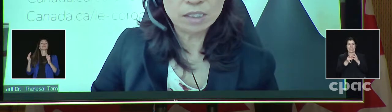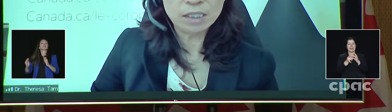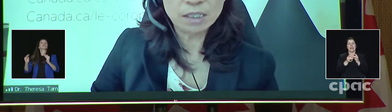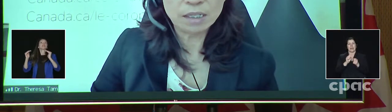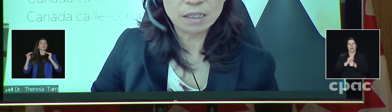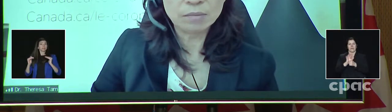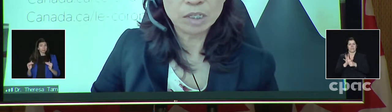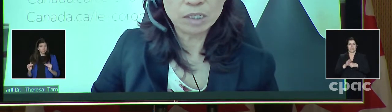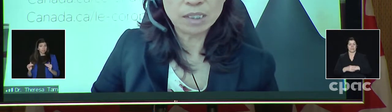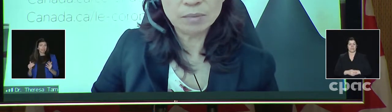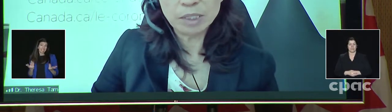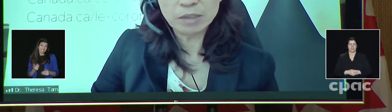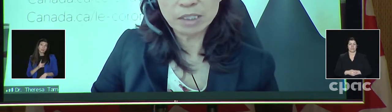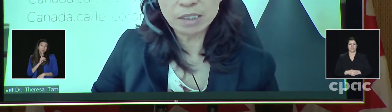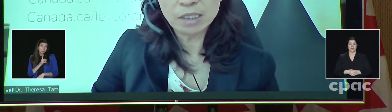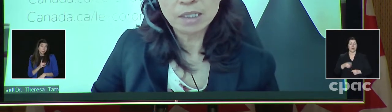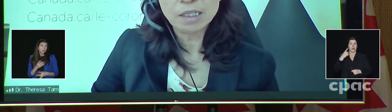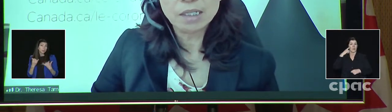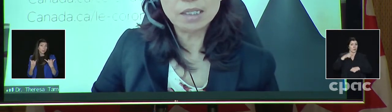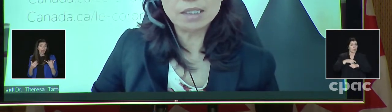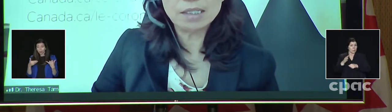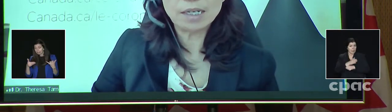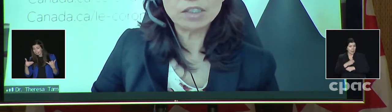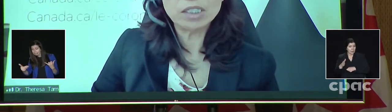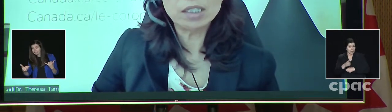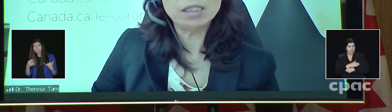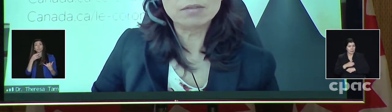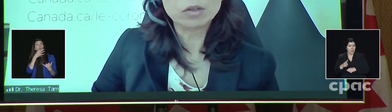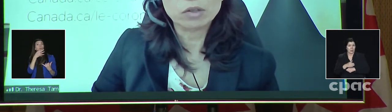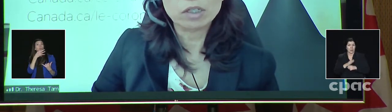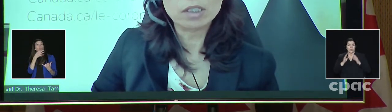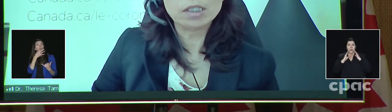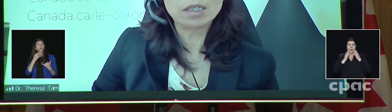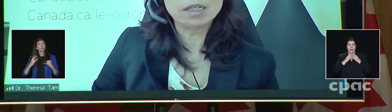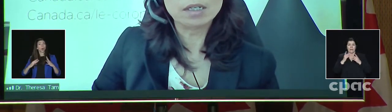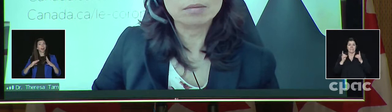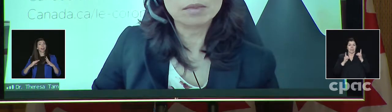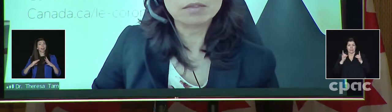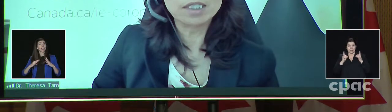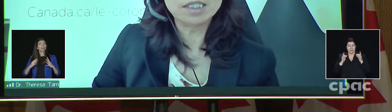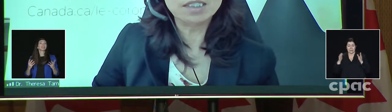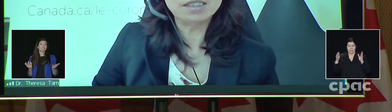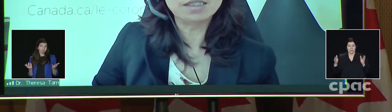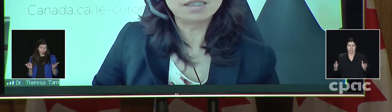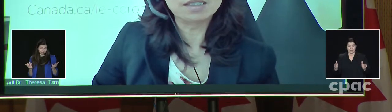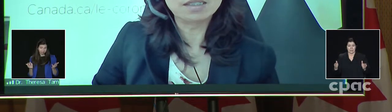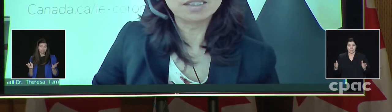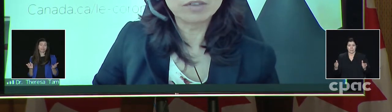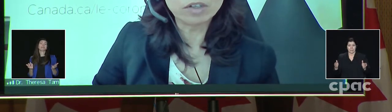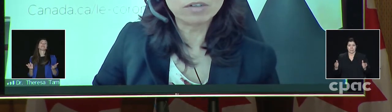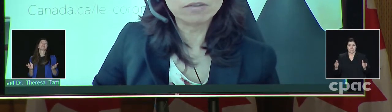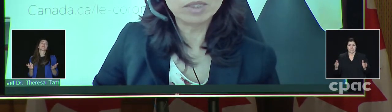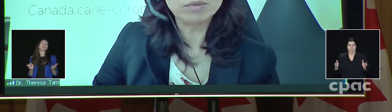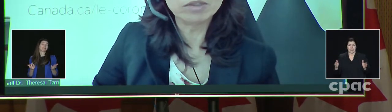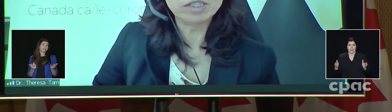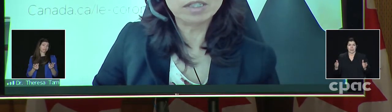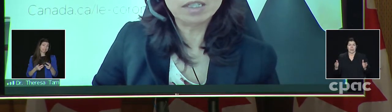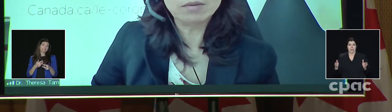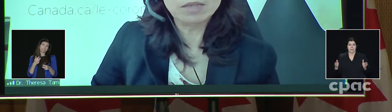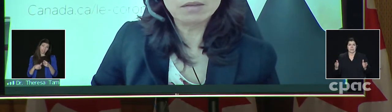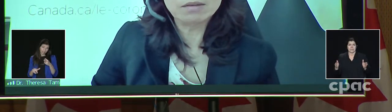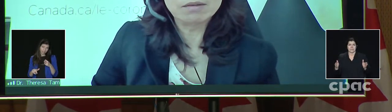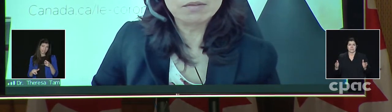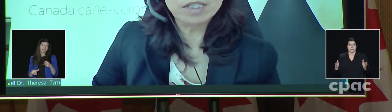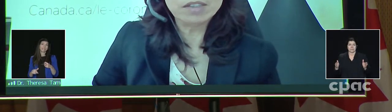into the holiday period, it is actually, of course, really difficult for people to